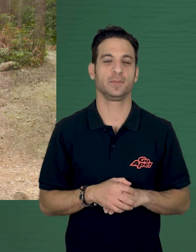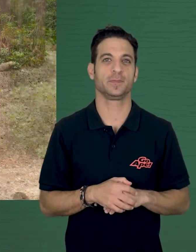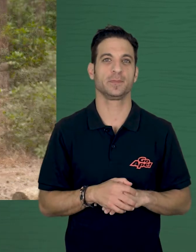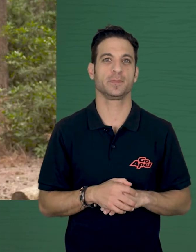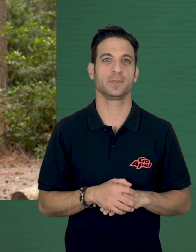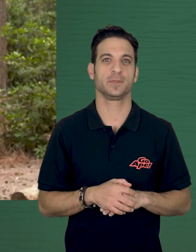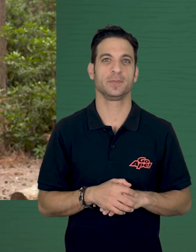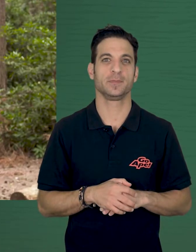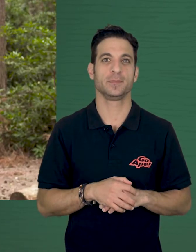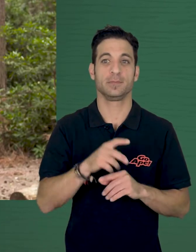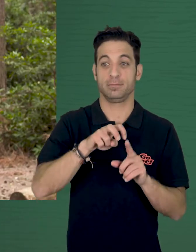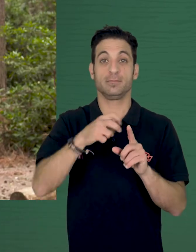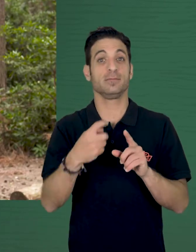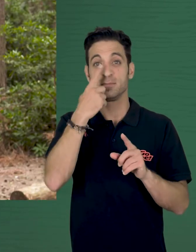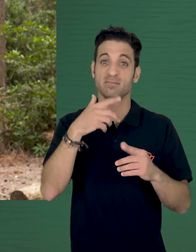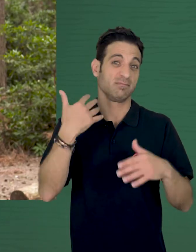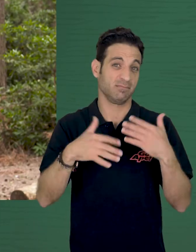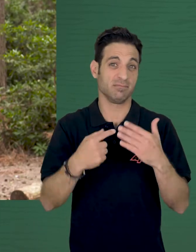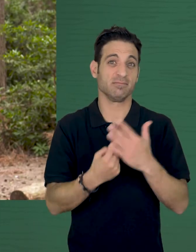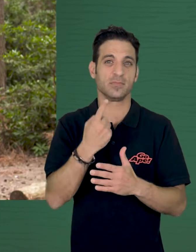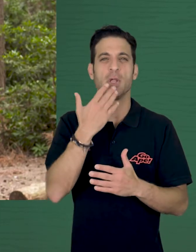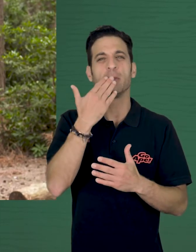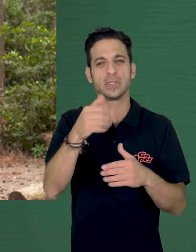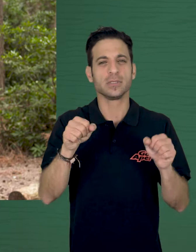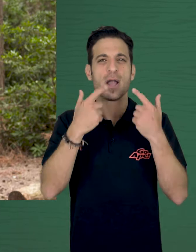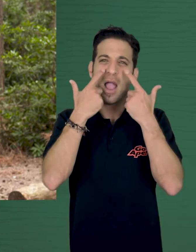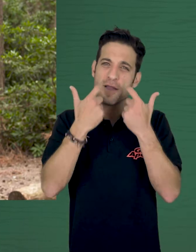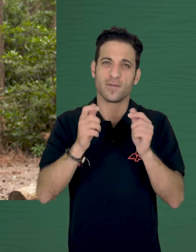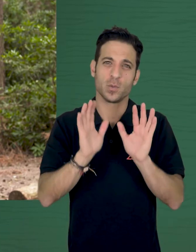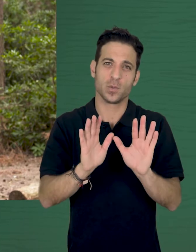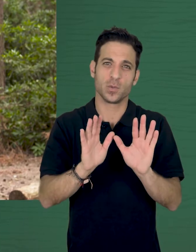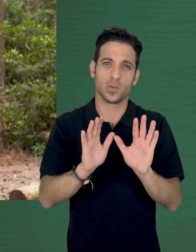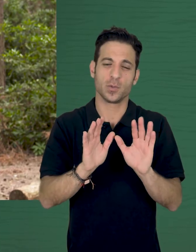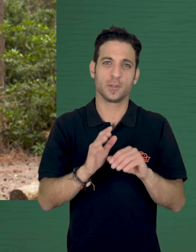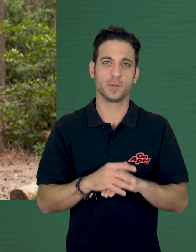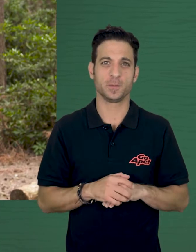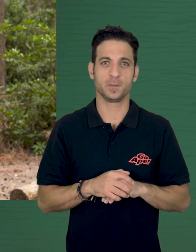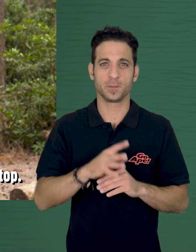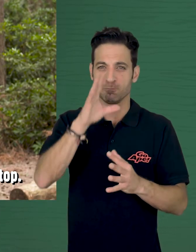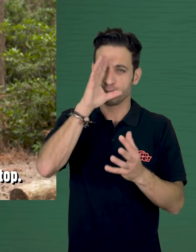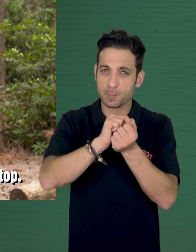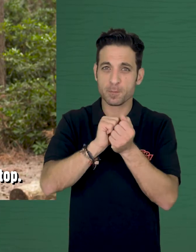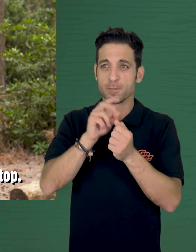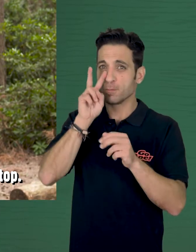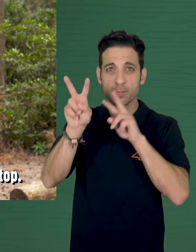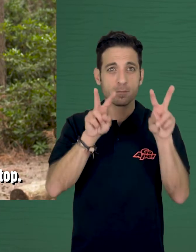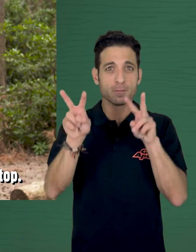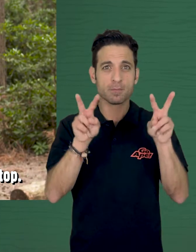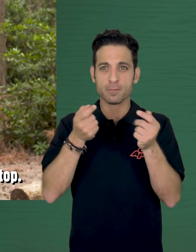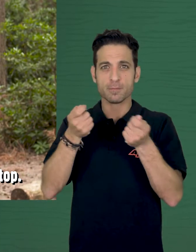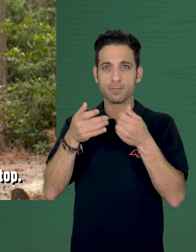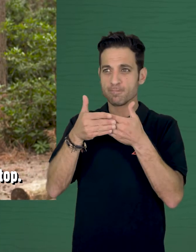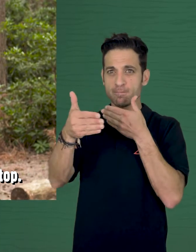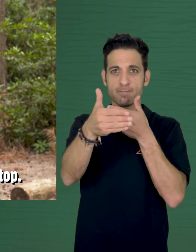trail. Falling off a Segway can cause serious injury, so please ride carefully. Remember, look where you're